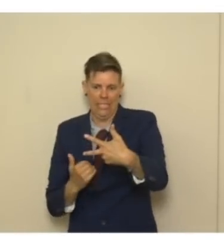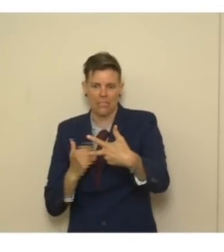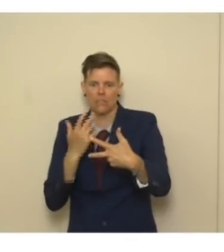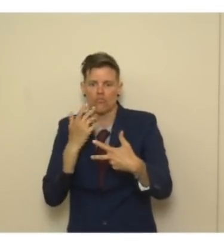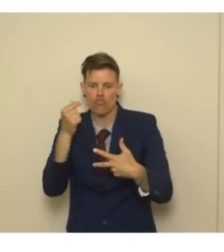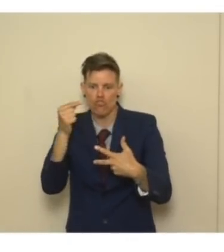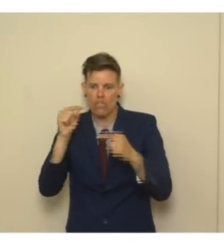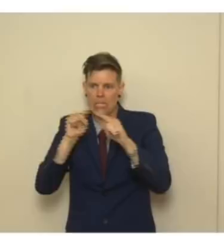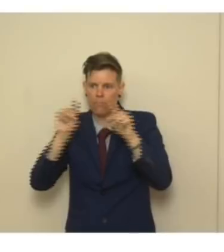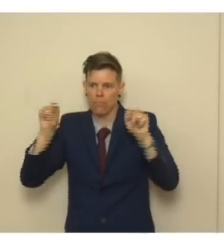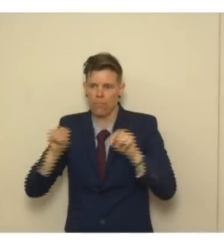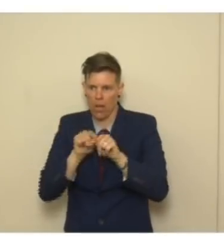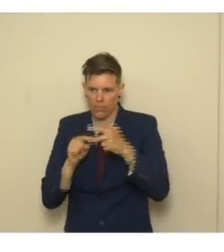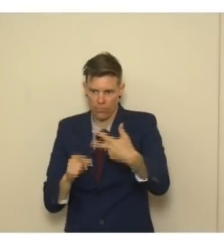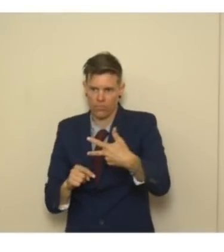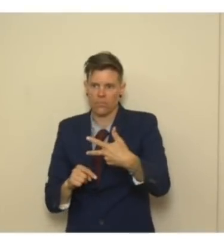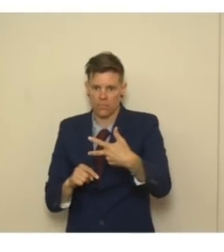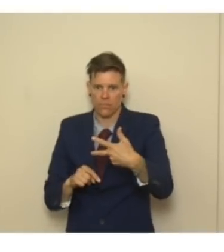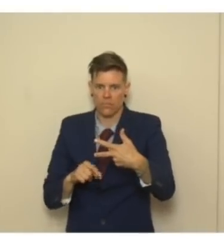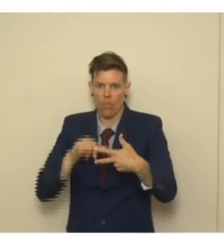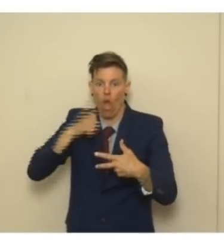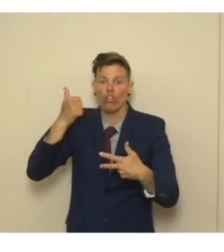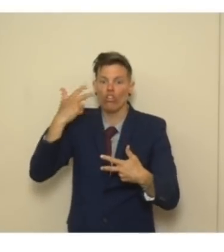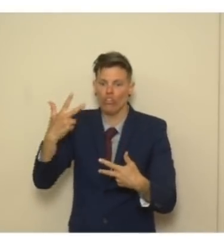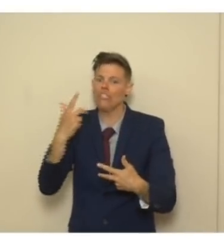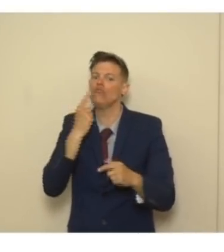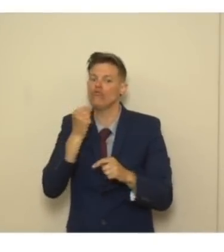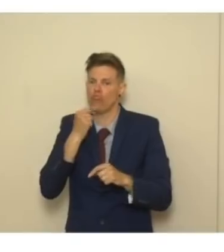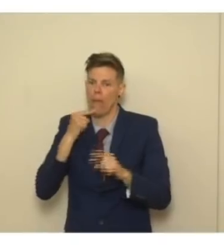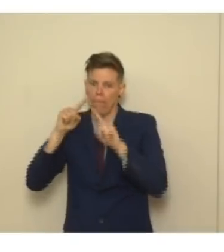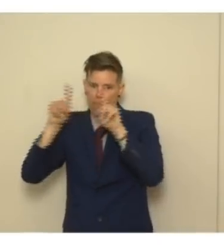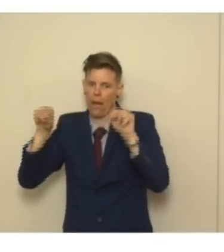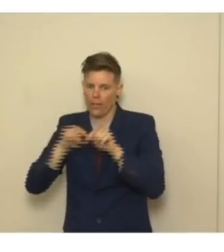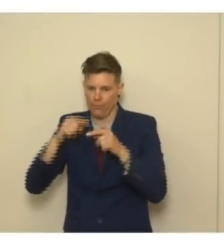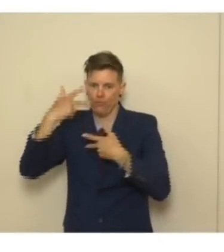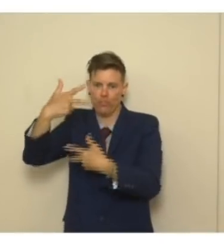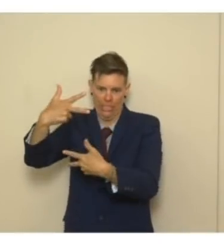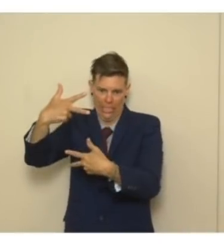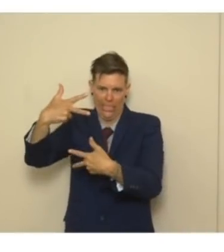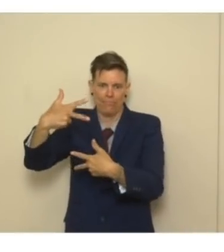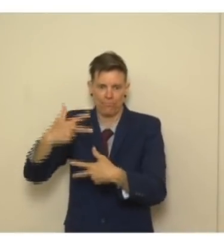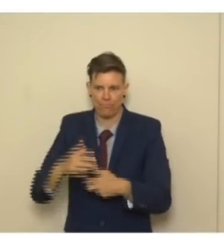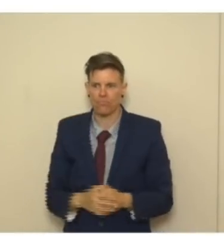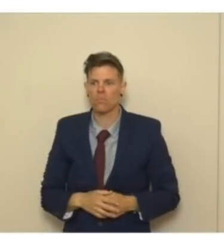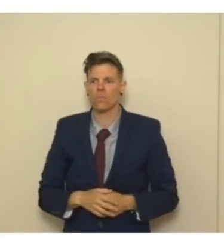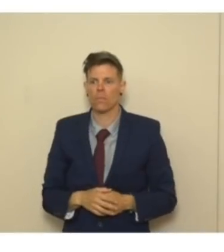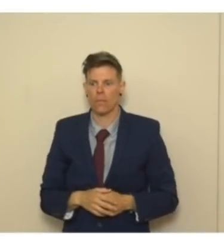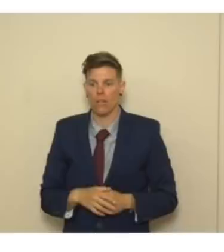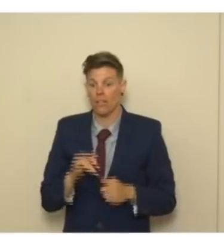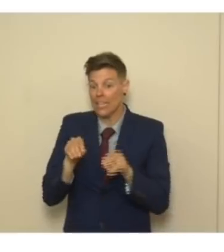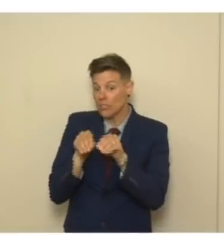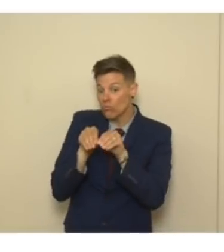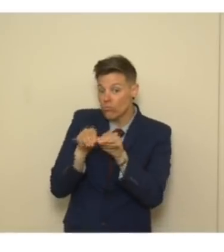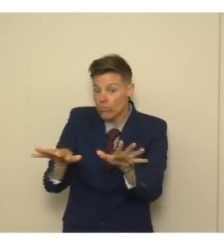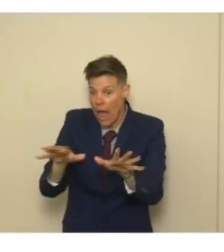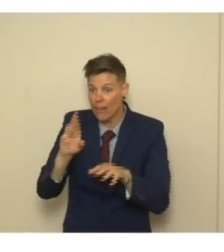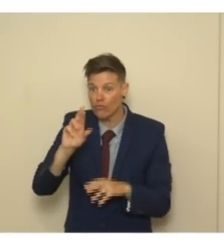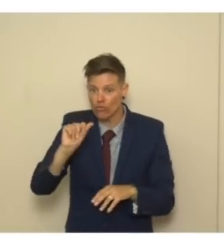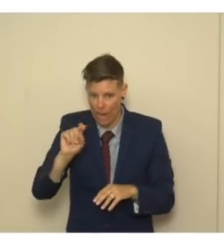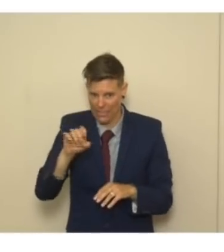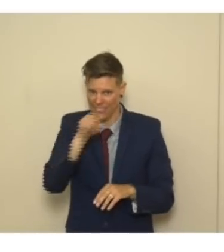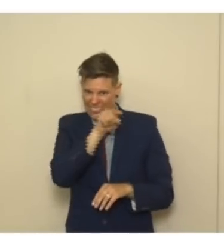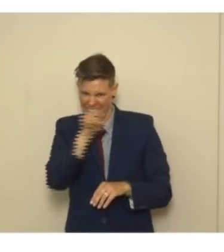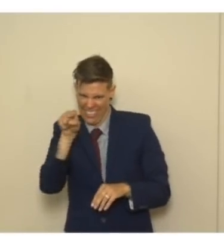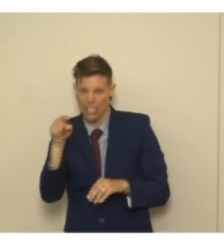very long time. The spread rate on the next slide is graphed here. This is just a reminder, this is the